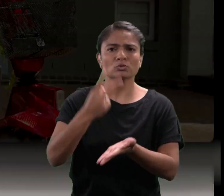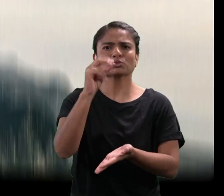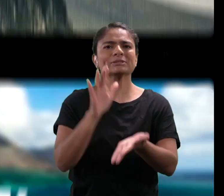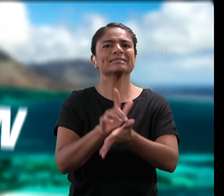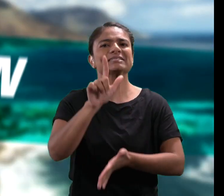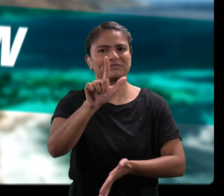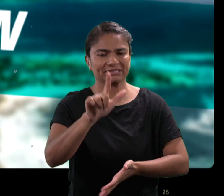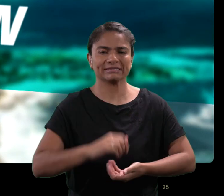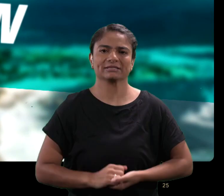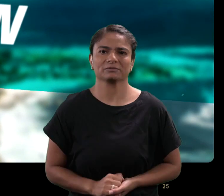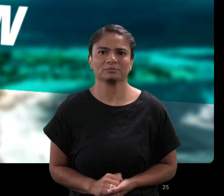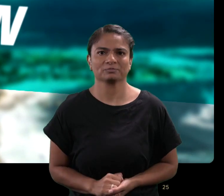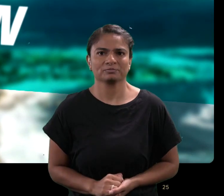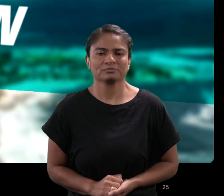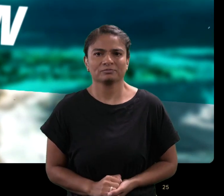2017.